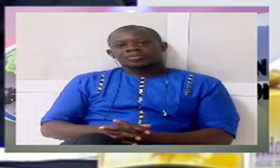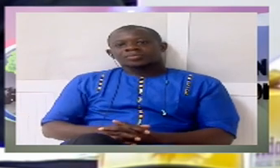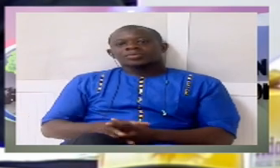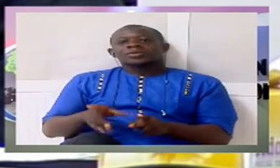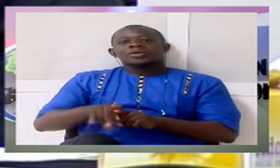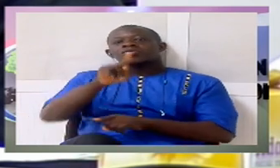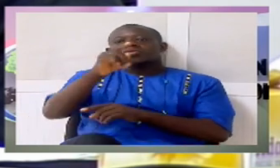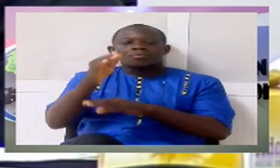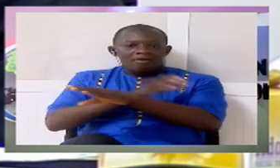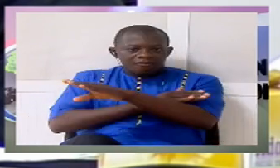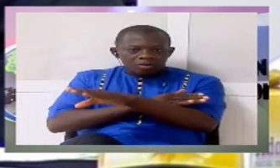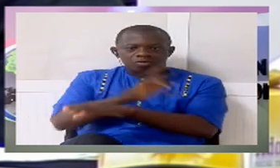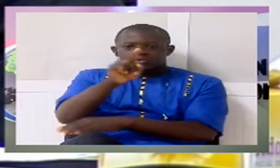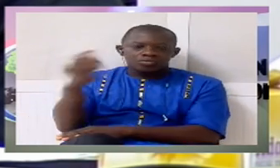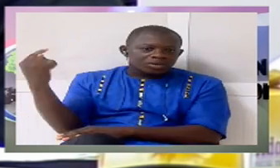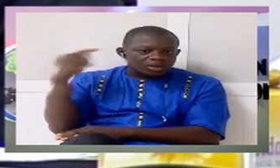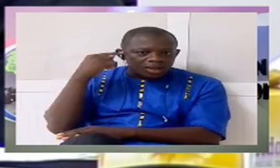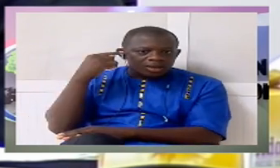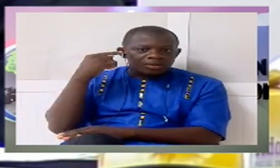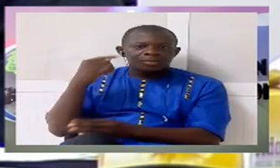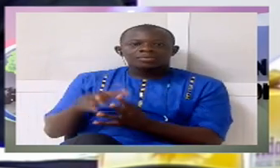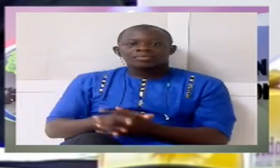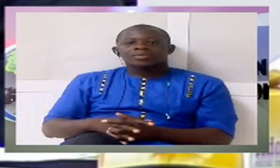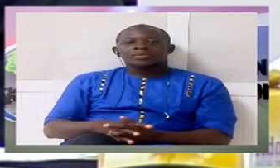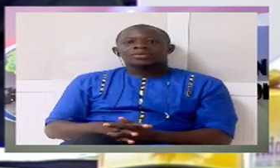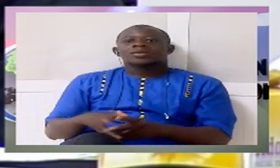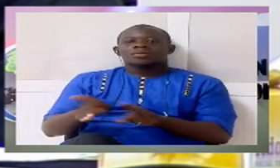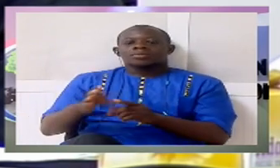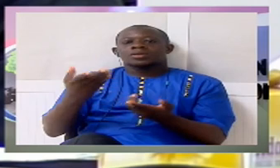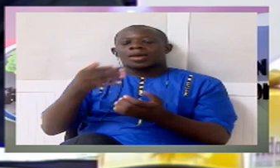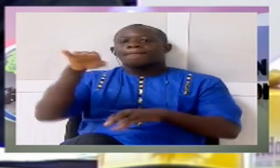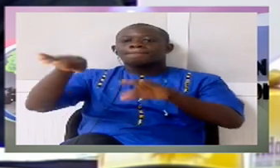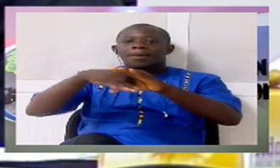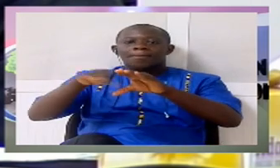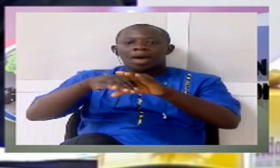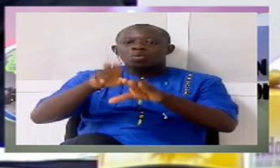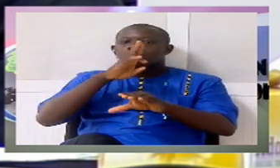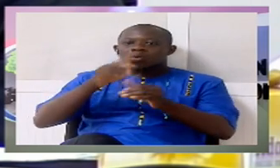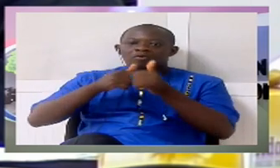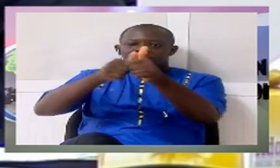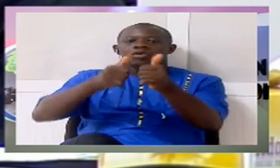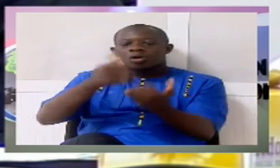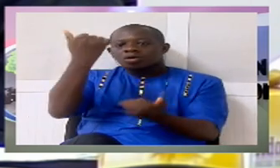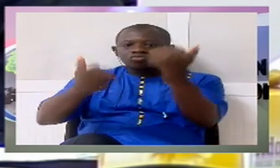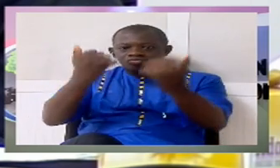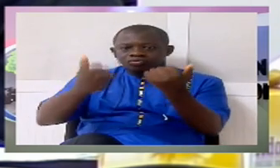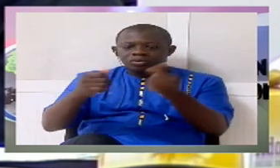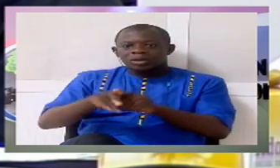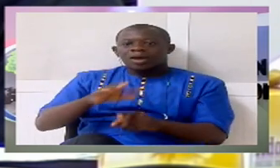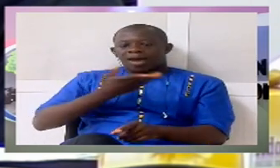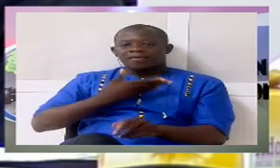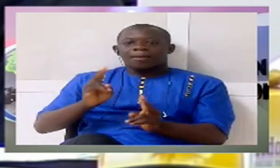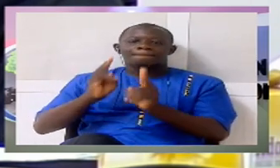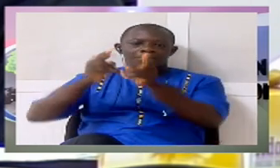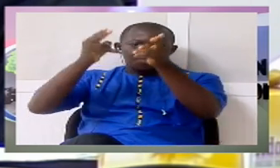Have you ever heard Musgagis that the members of the convoy shot at